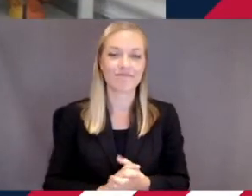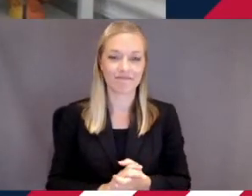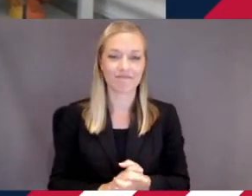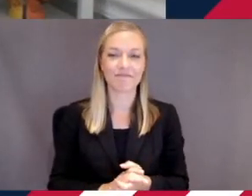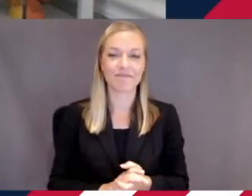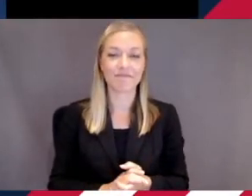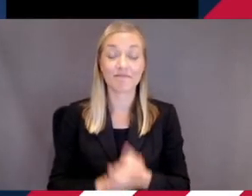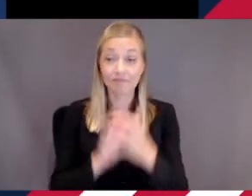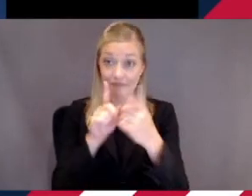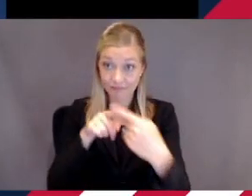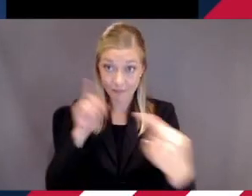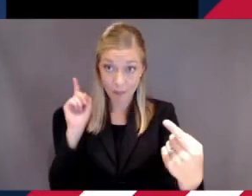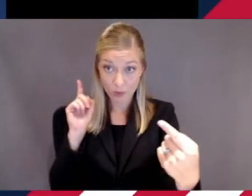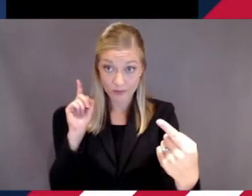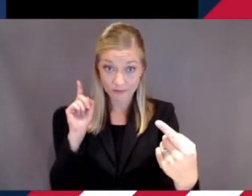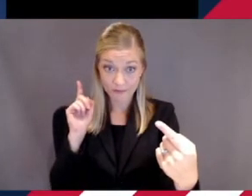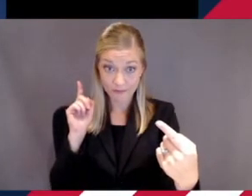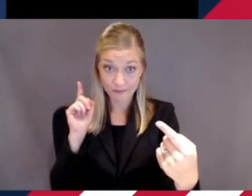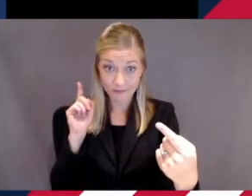Opposed?